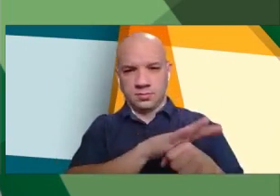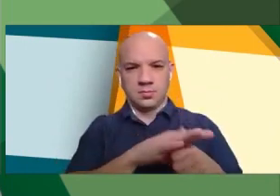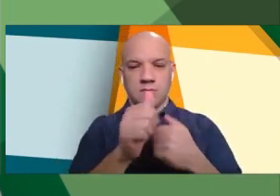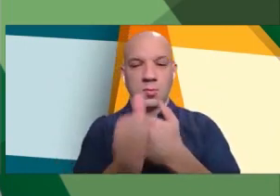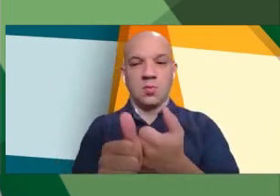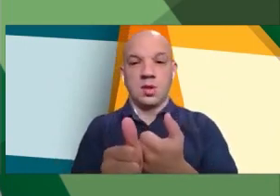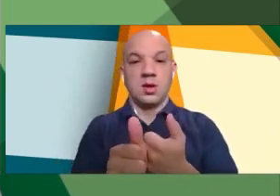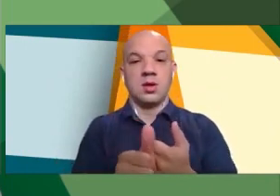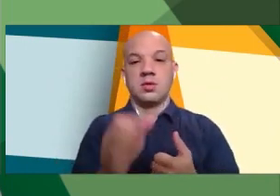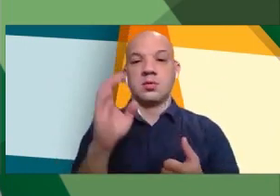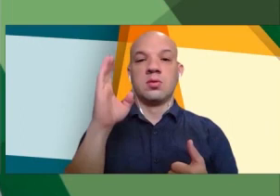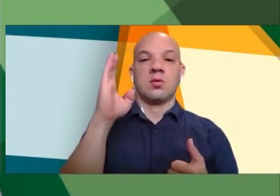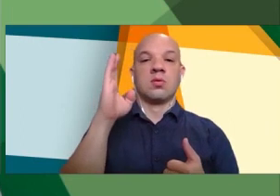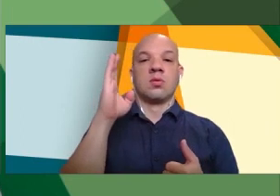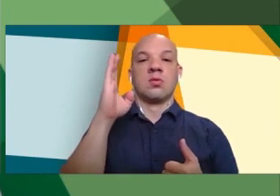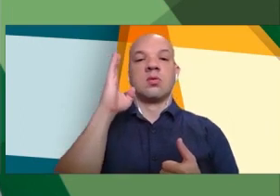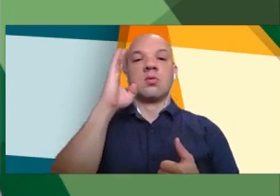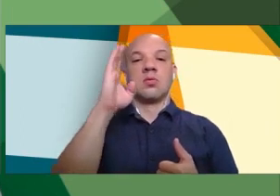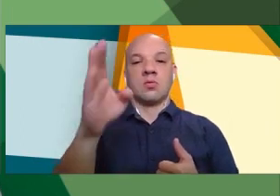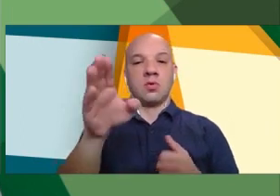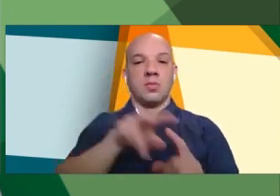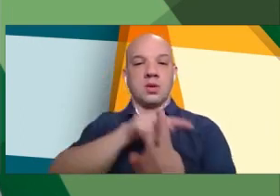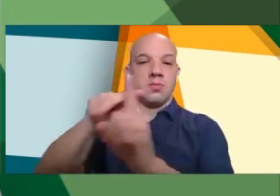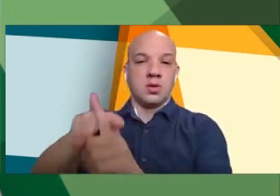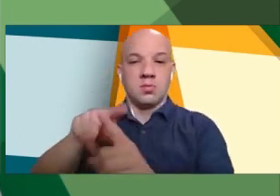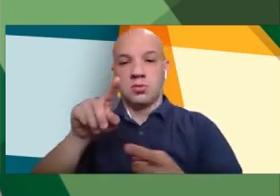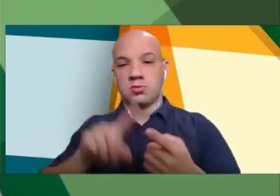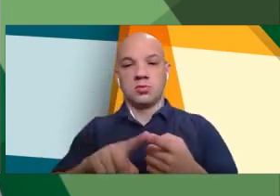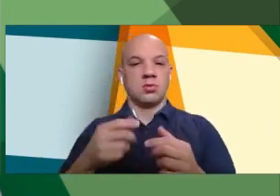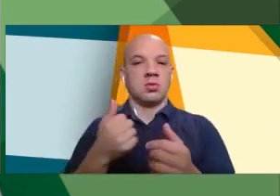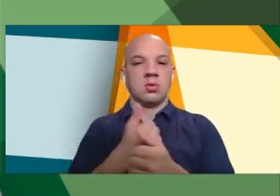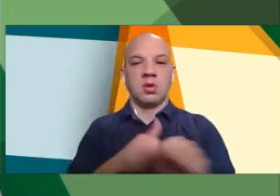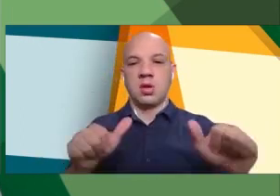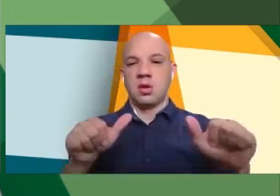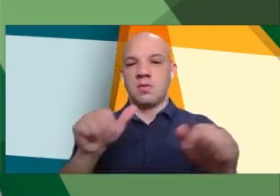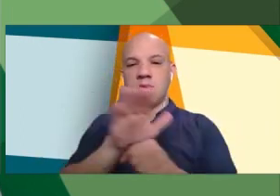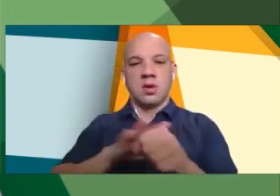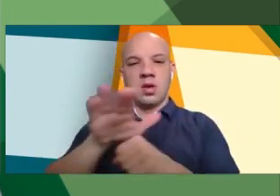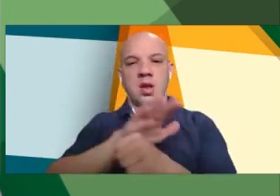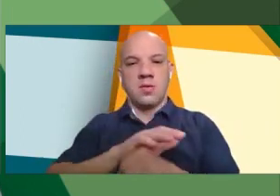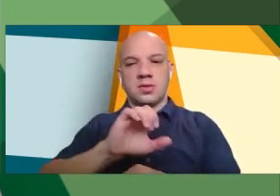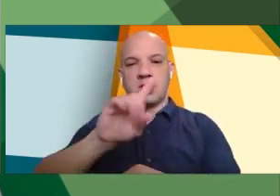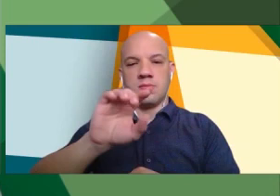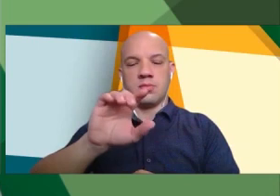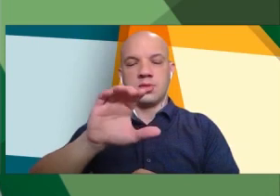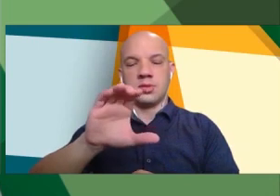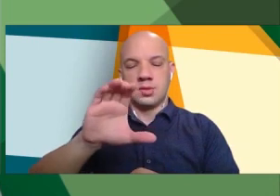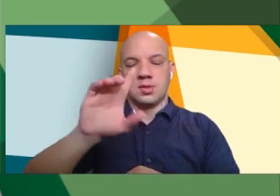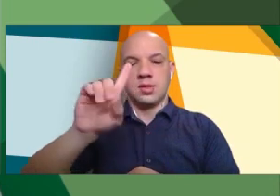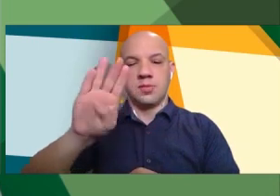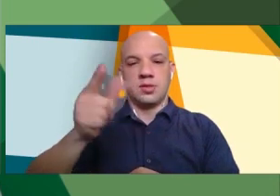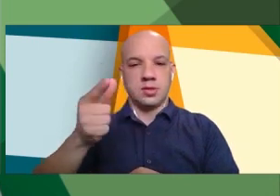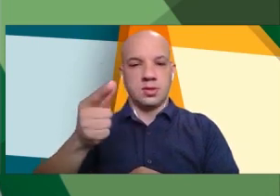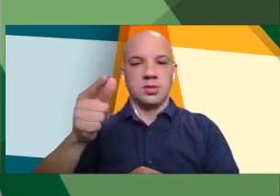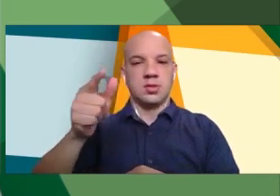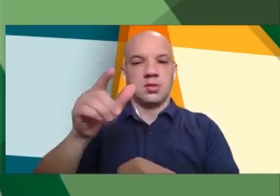compliance will be applicable to every area in the CDBG-DR program,